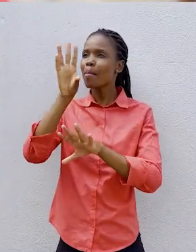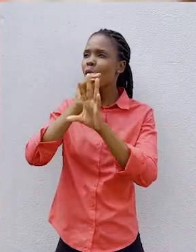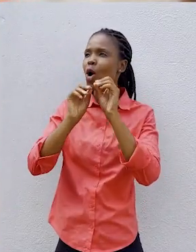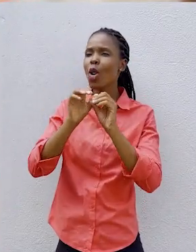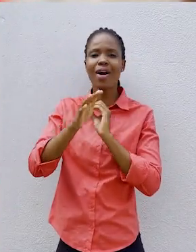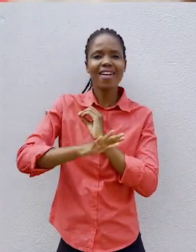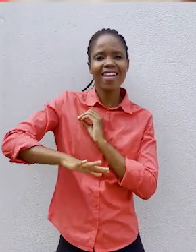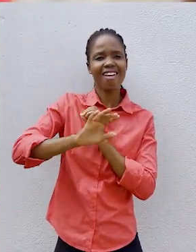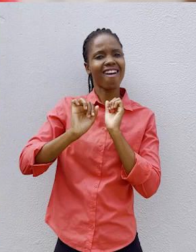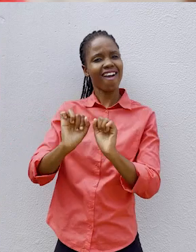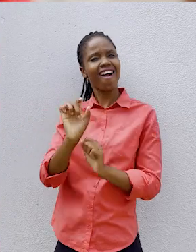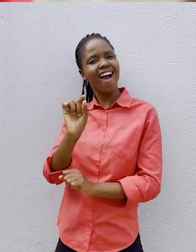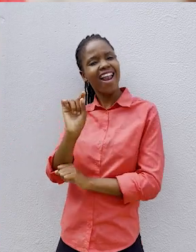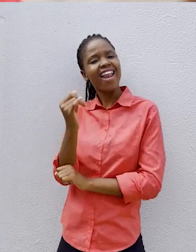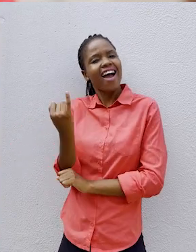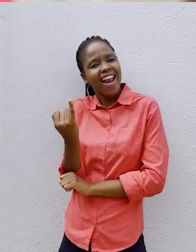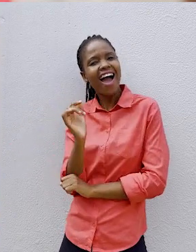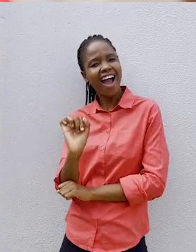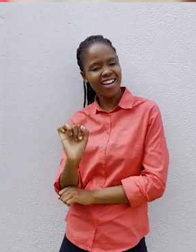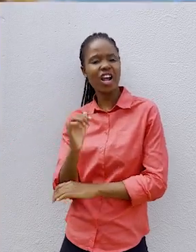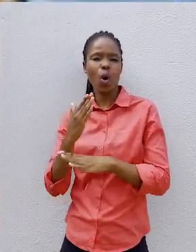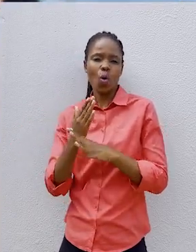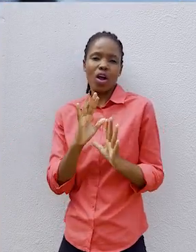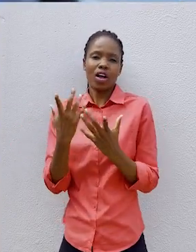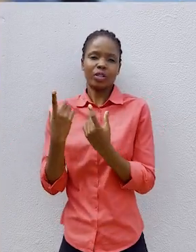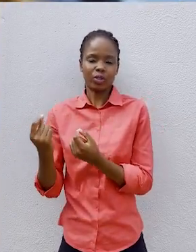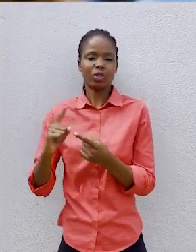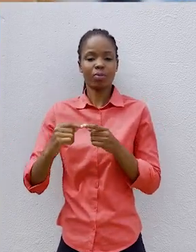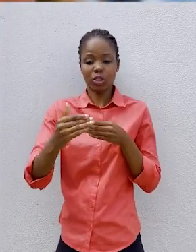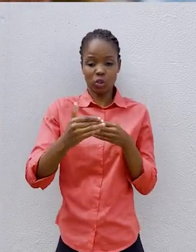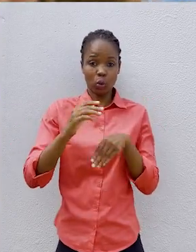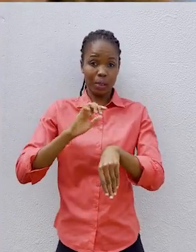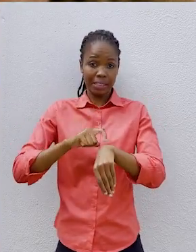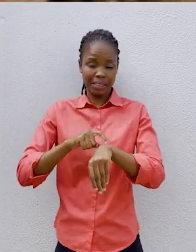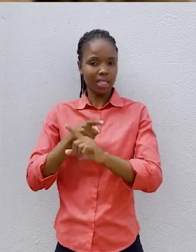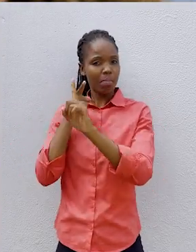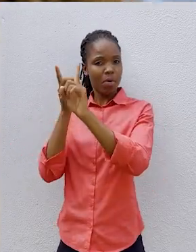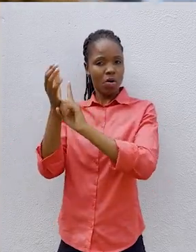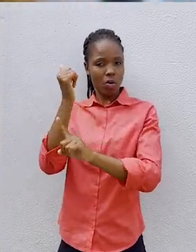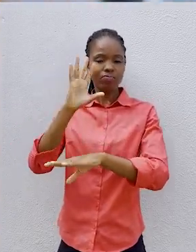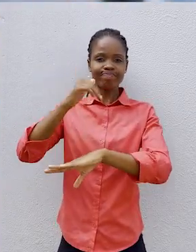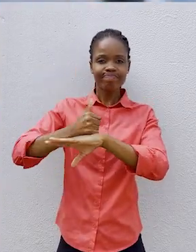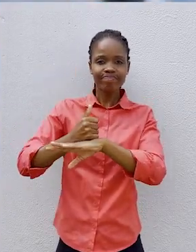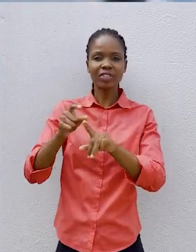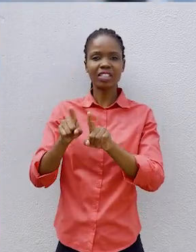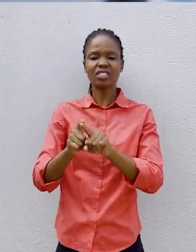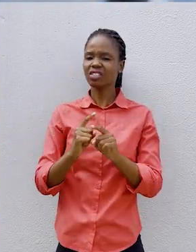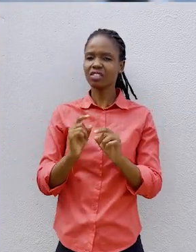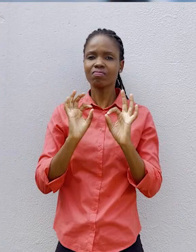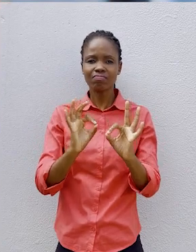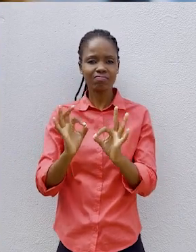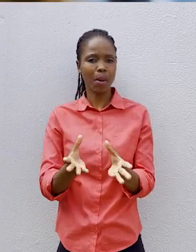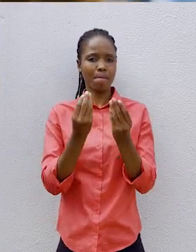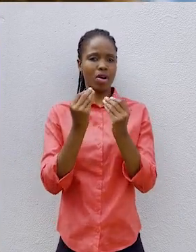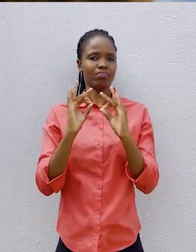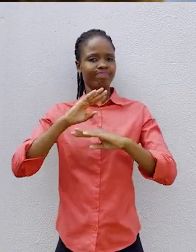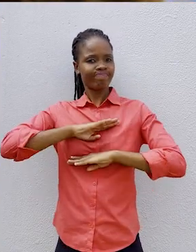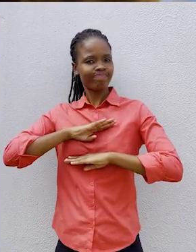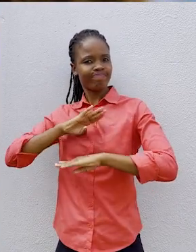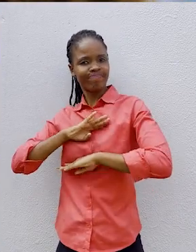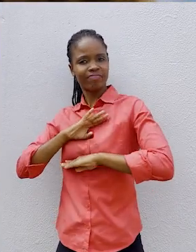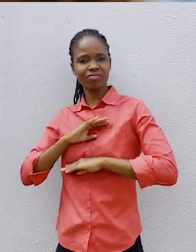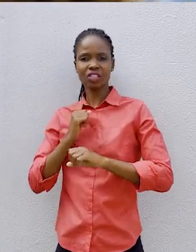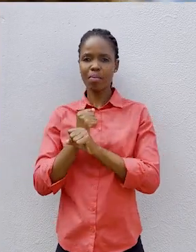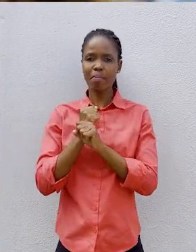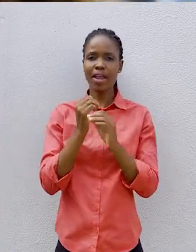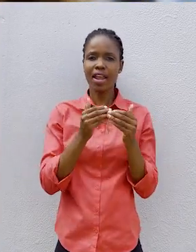this place works and functions. Short term, make myself situated, make sure I have everything taken care of, have my people, you